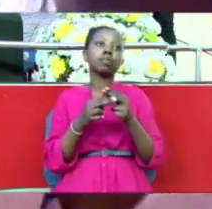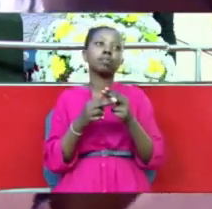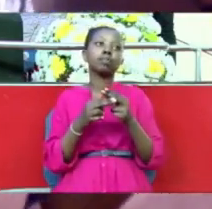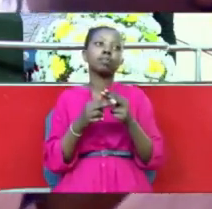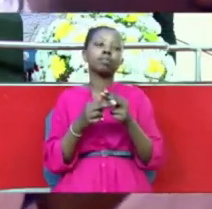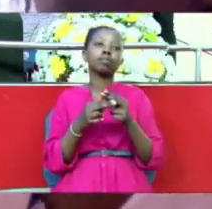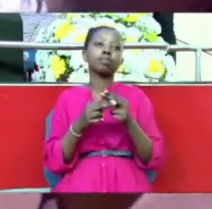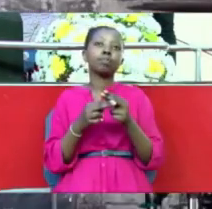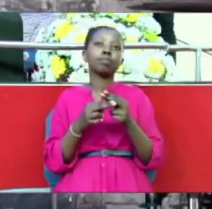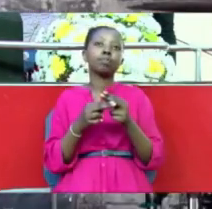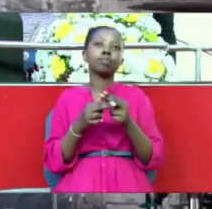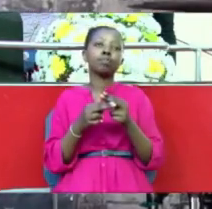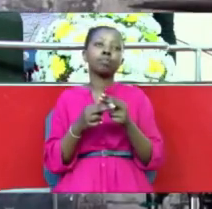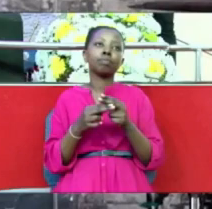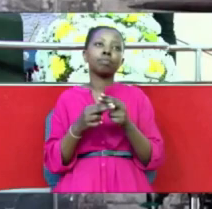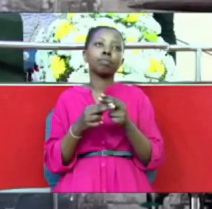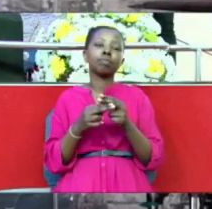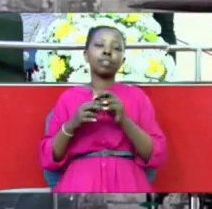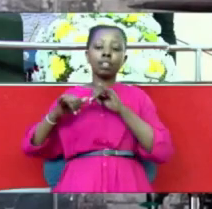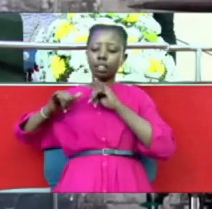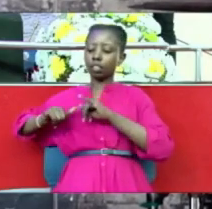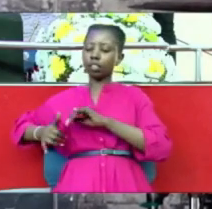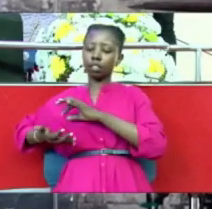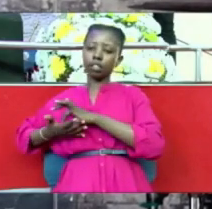In Jesus' name. Soak it.